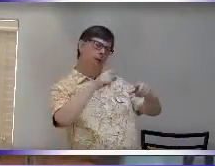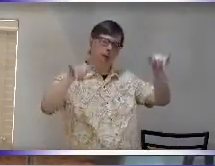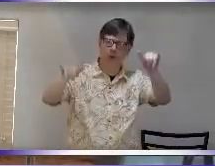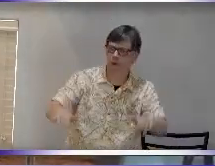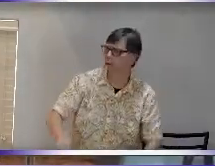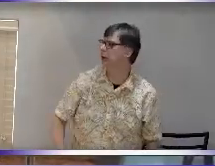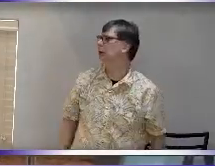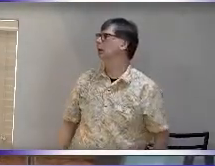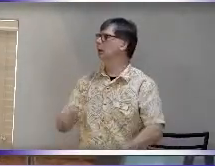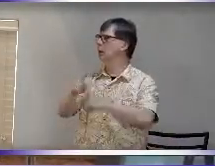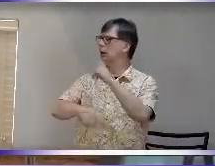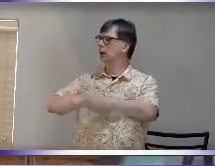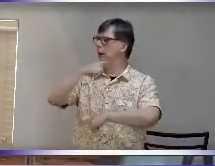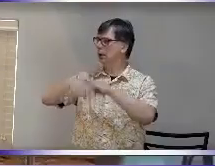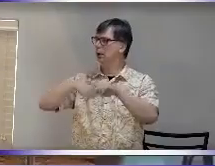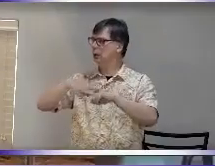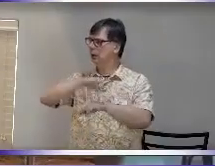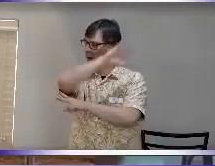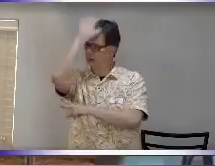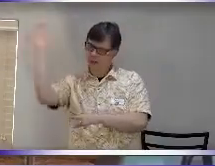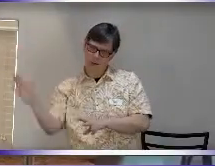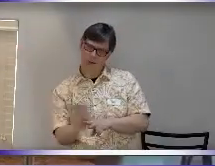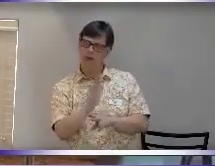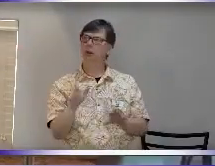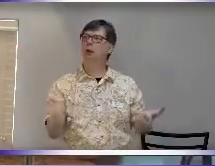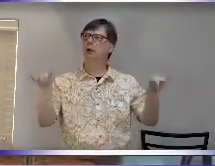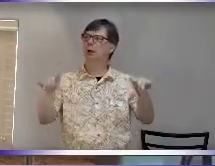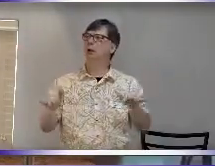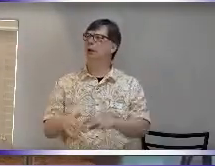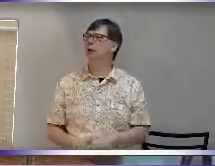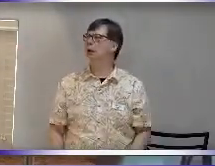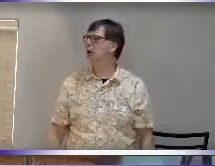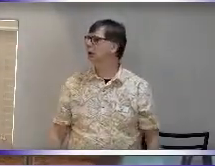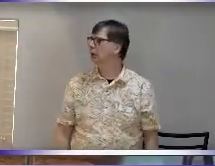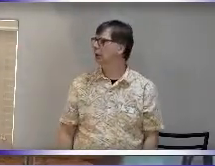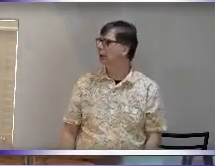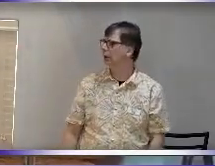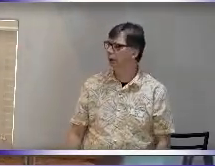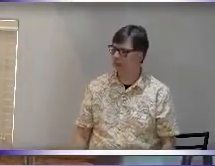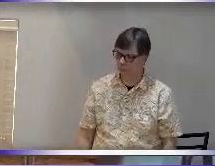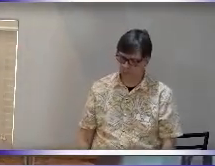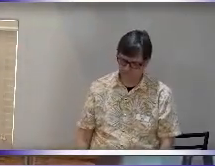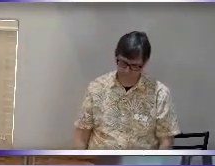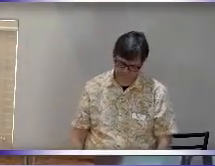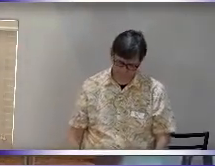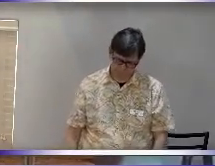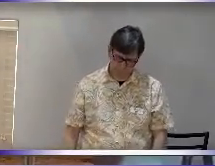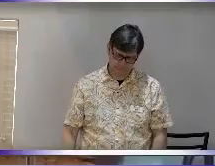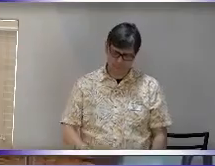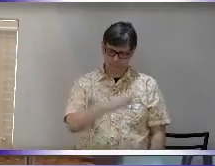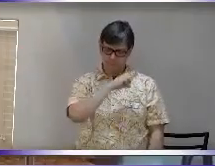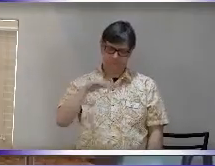quo, how many of you know the whole, you know, sentence that goes along with status quo? Most of us don't, right? I had to look it up. But